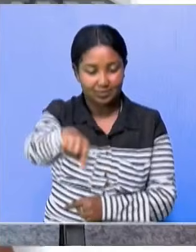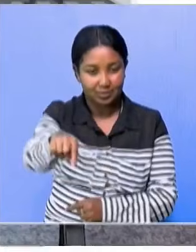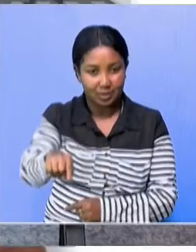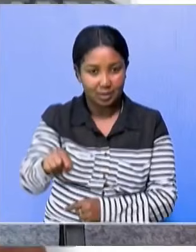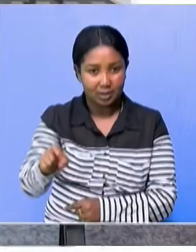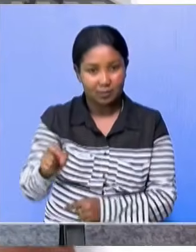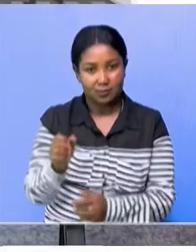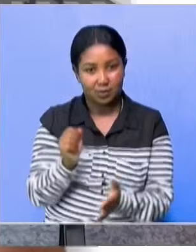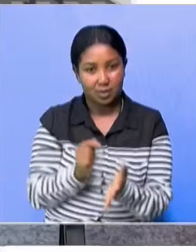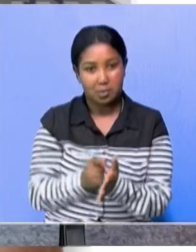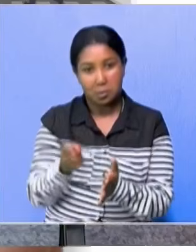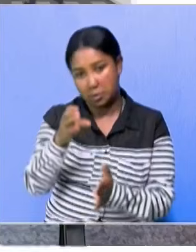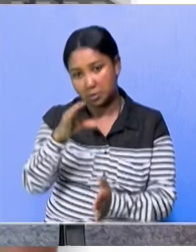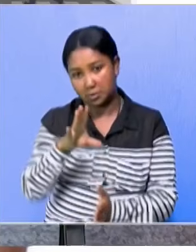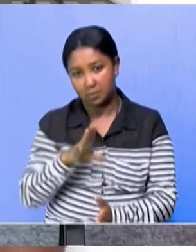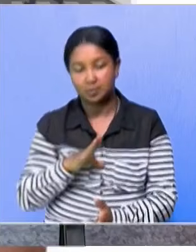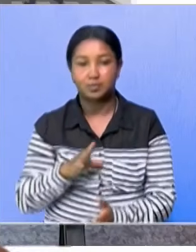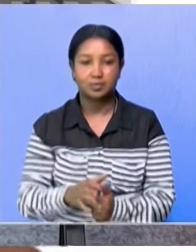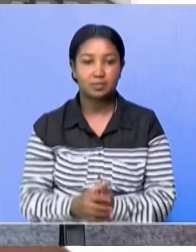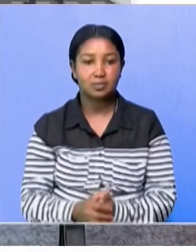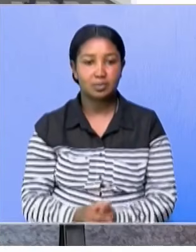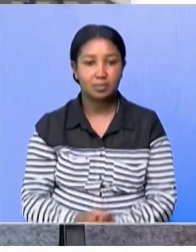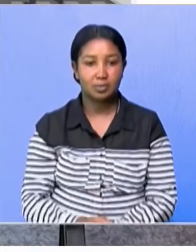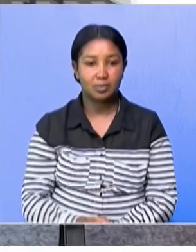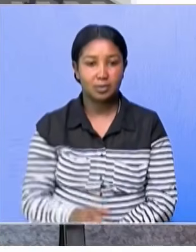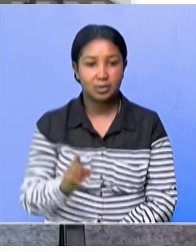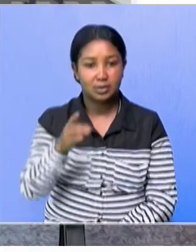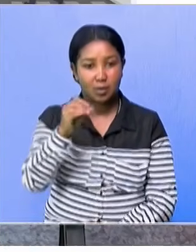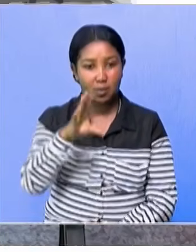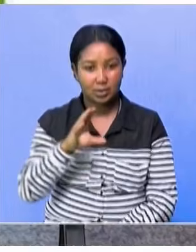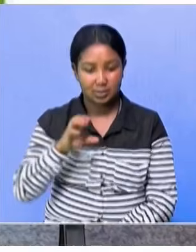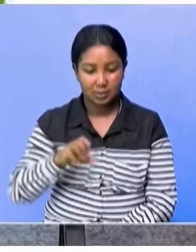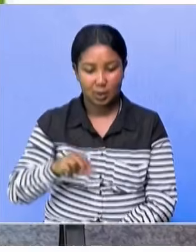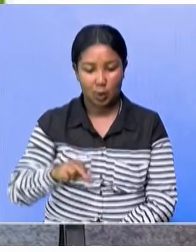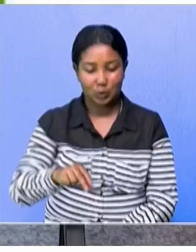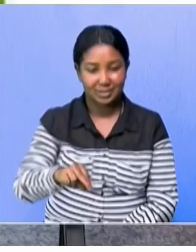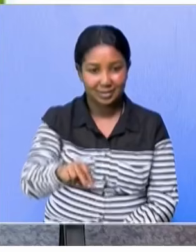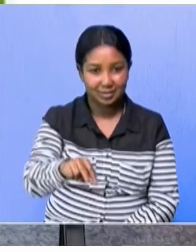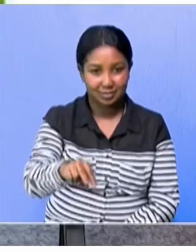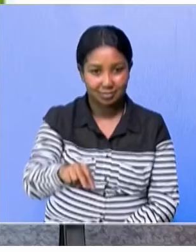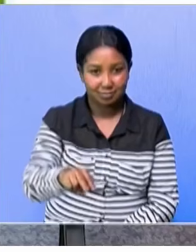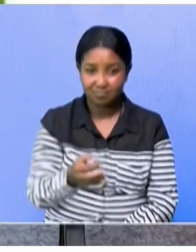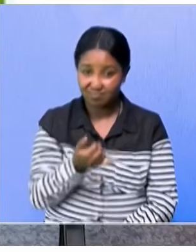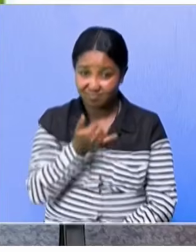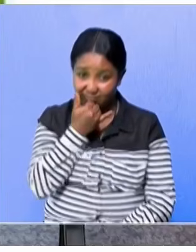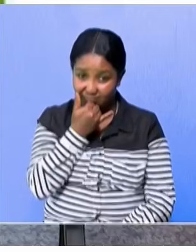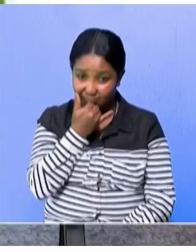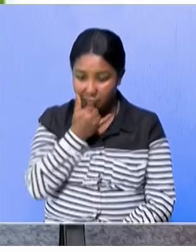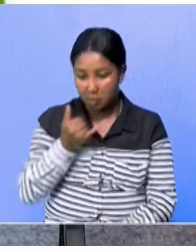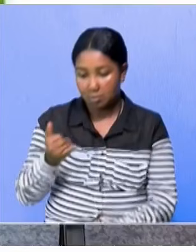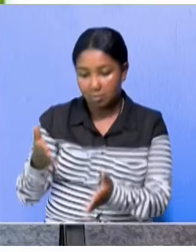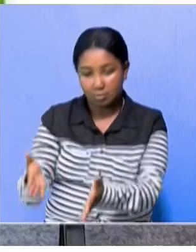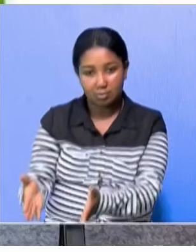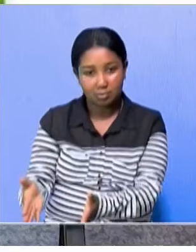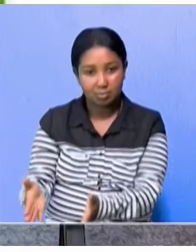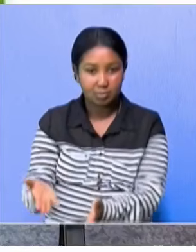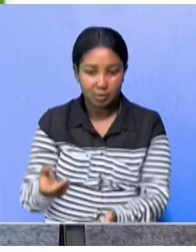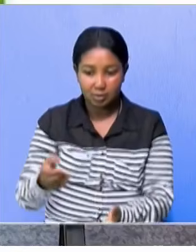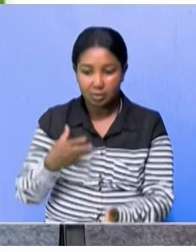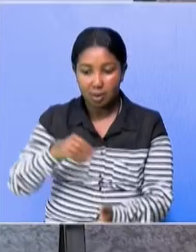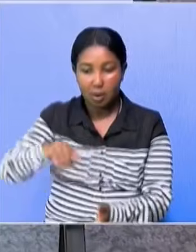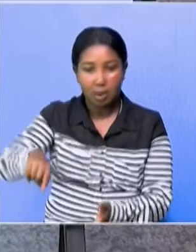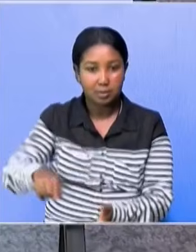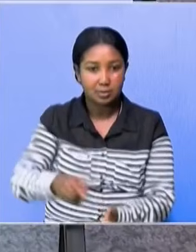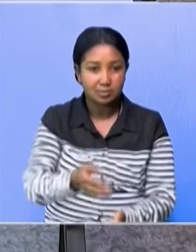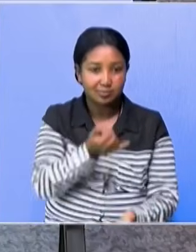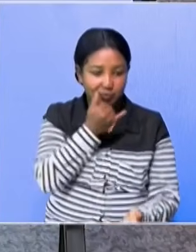someone is, look, someone is crossing in such a way. Yeah, the zebra is here, but this person